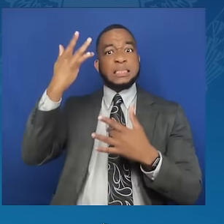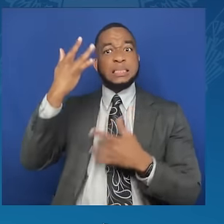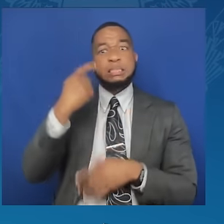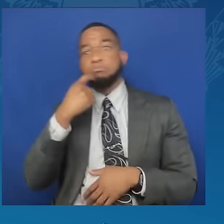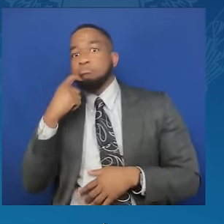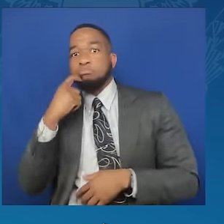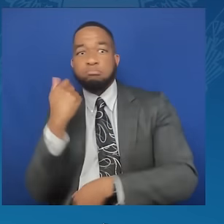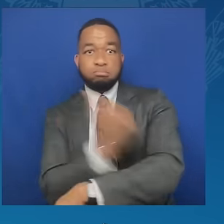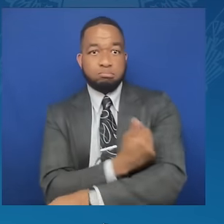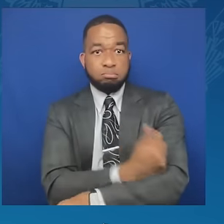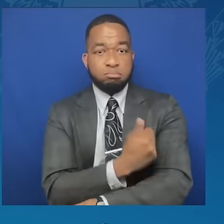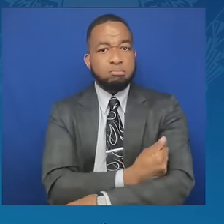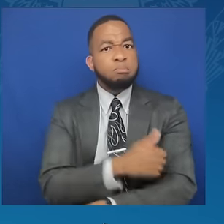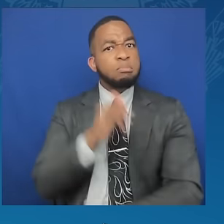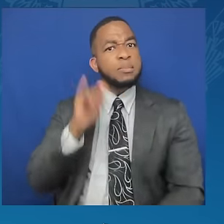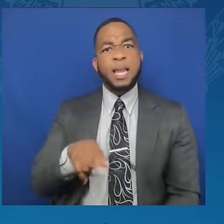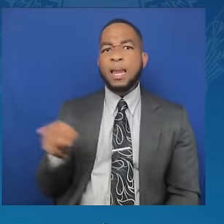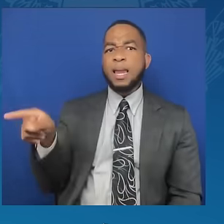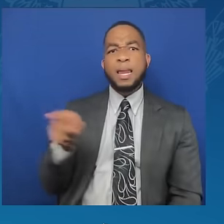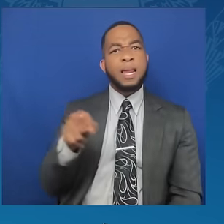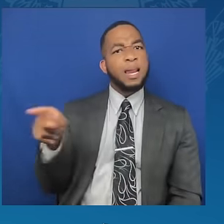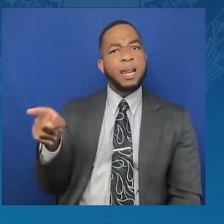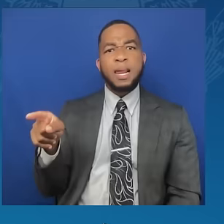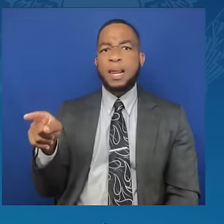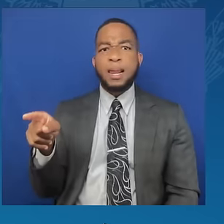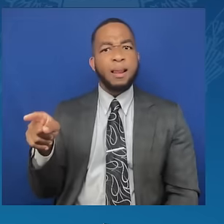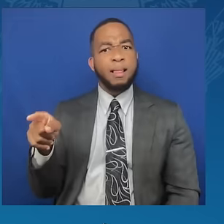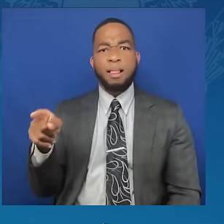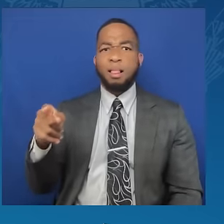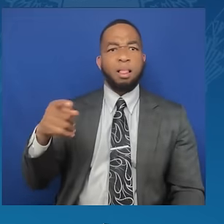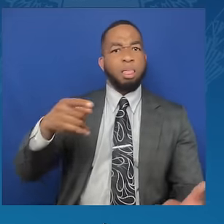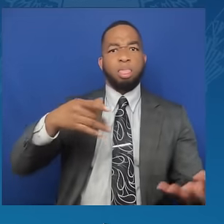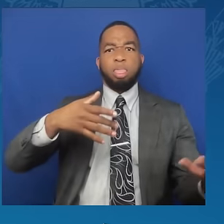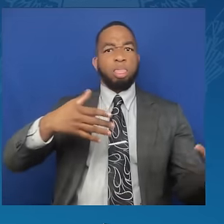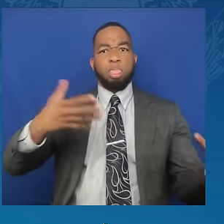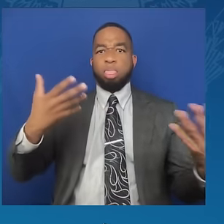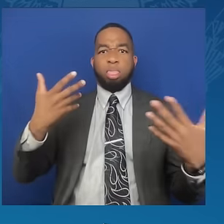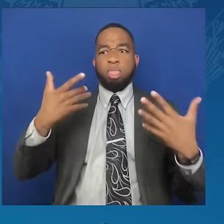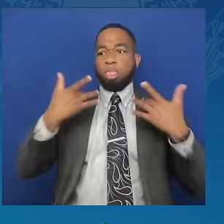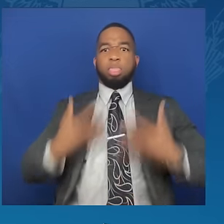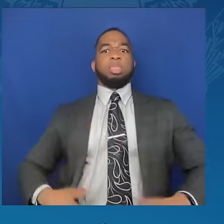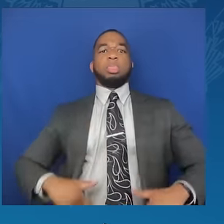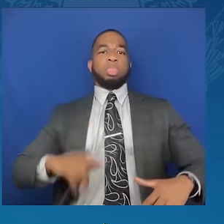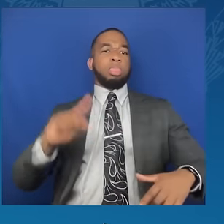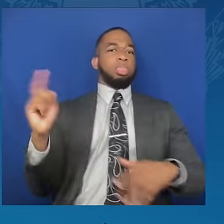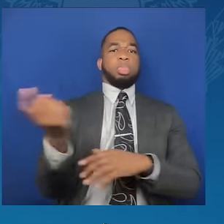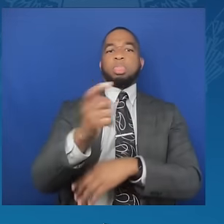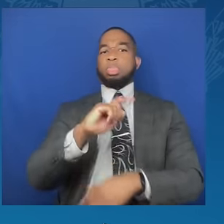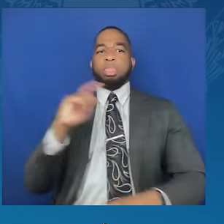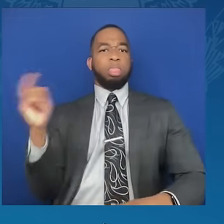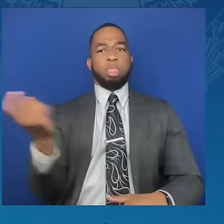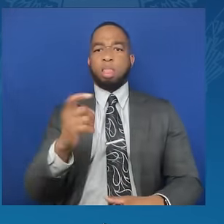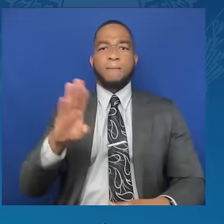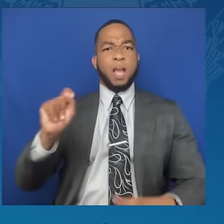a system within America that claim and act like racism is not